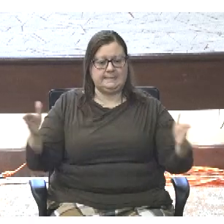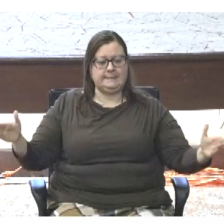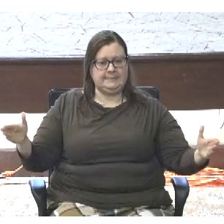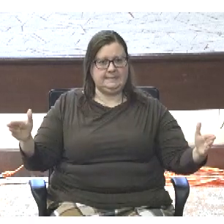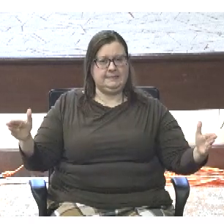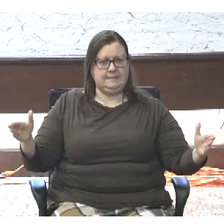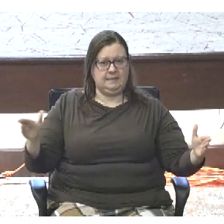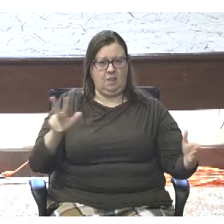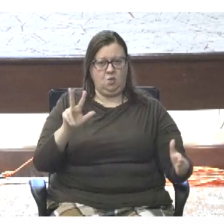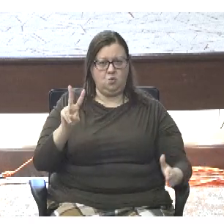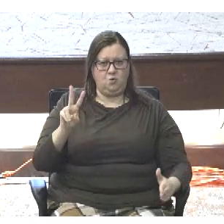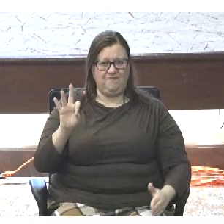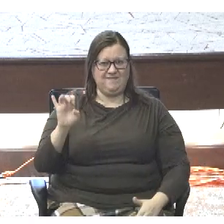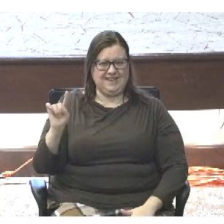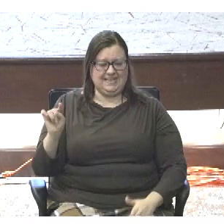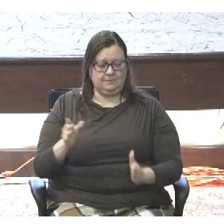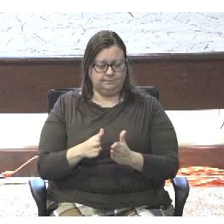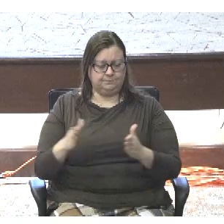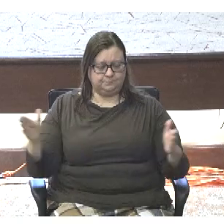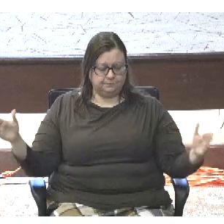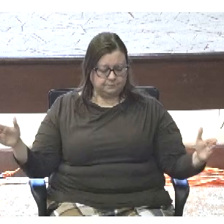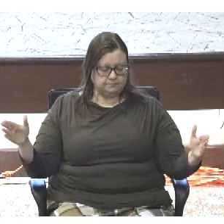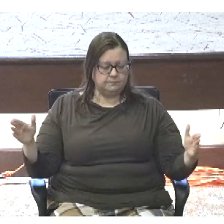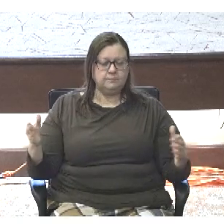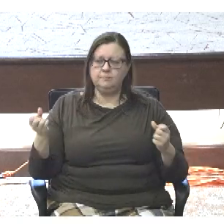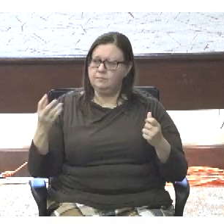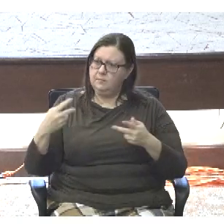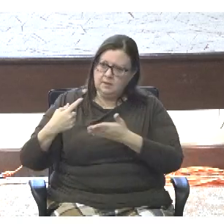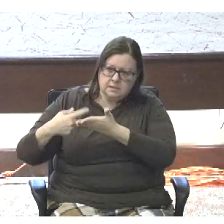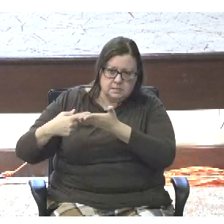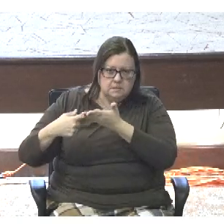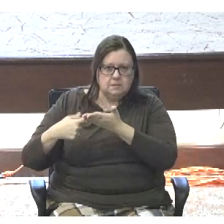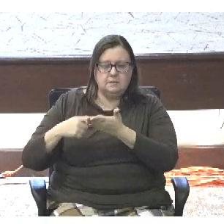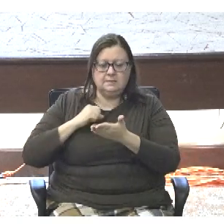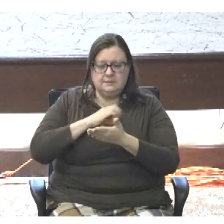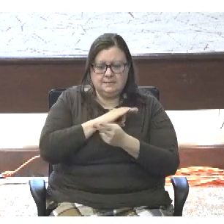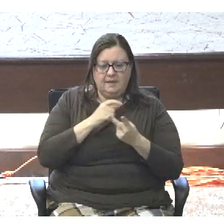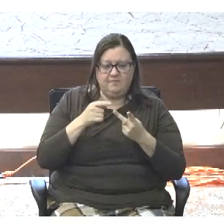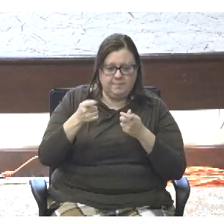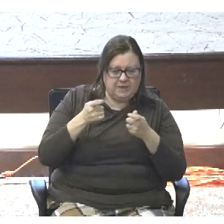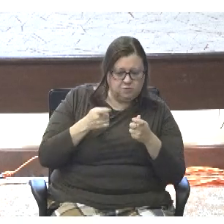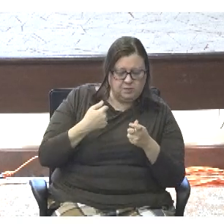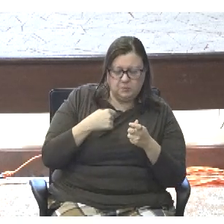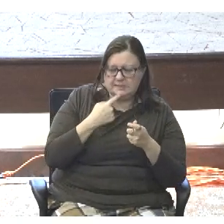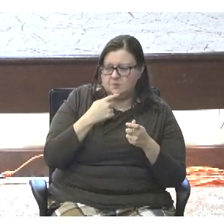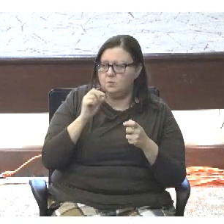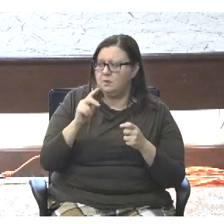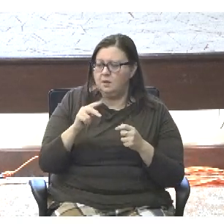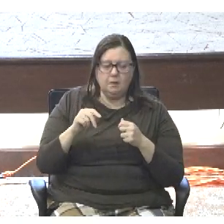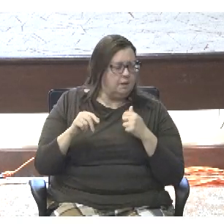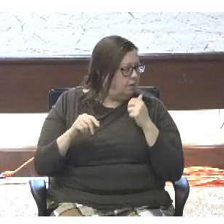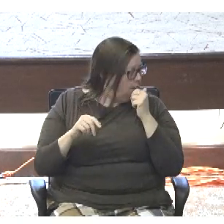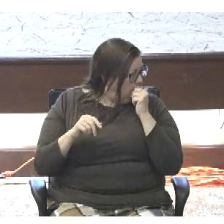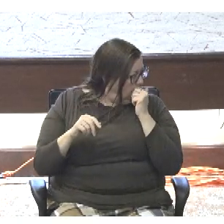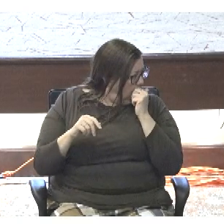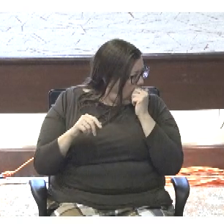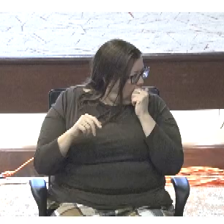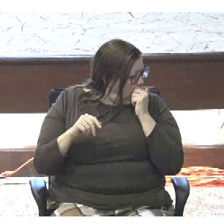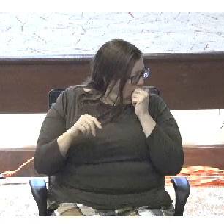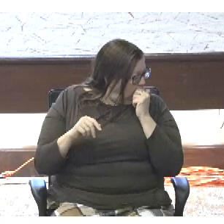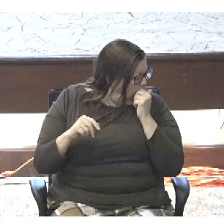There was a lot of discussion, us, city staff, city management. We said, okay,